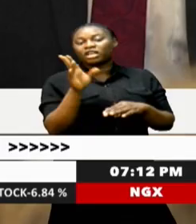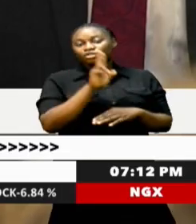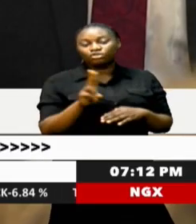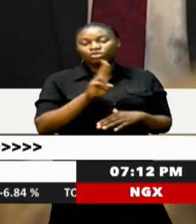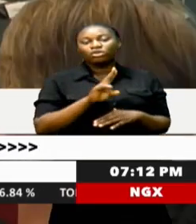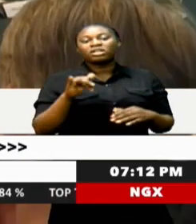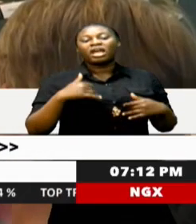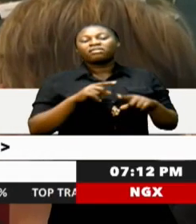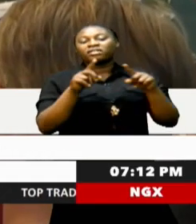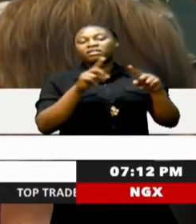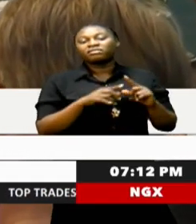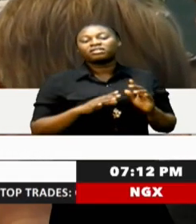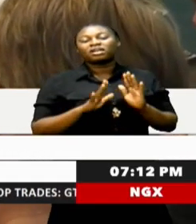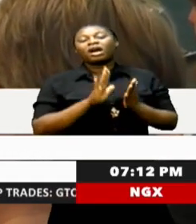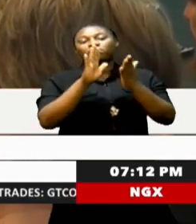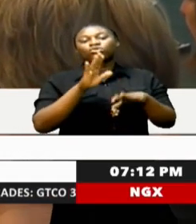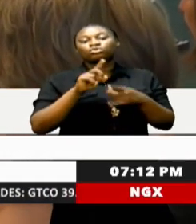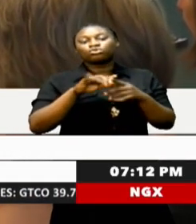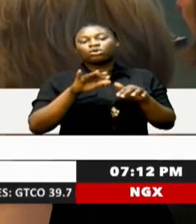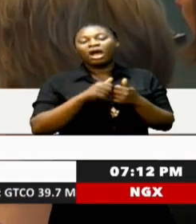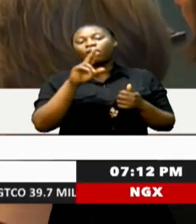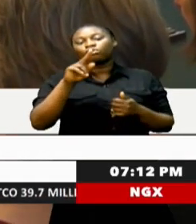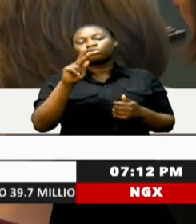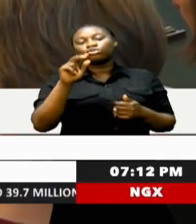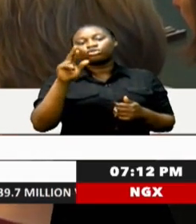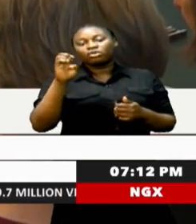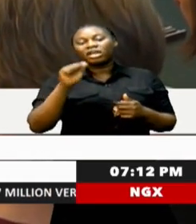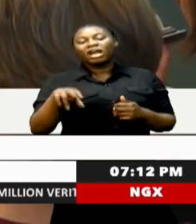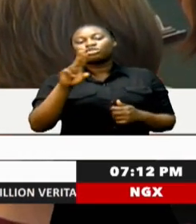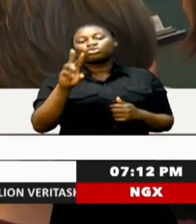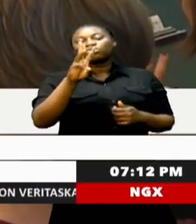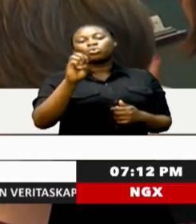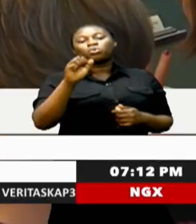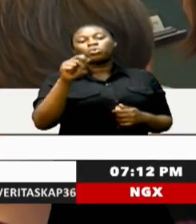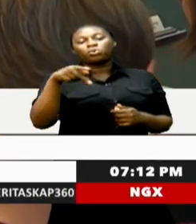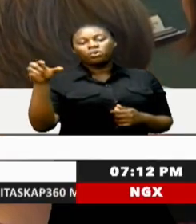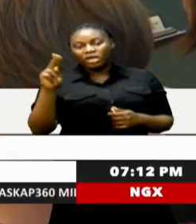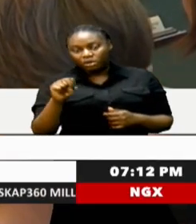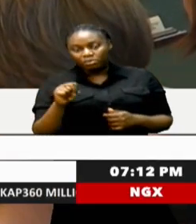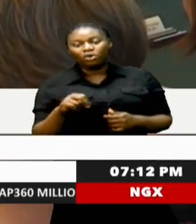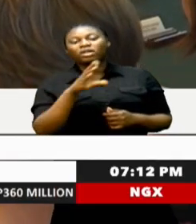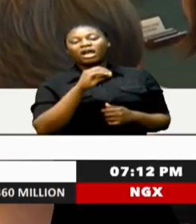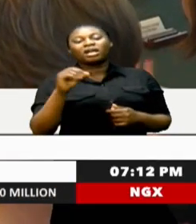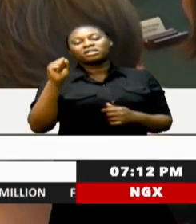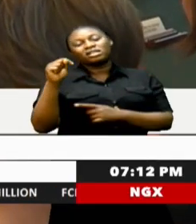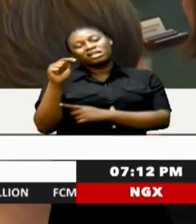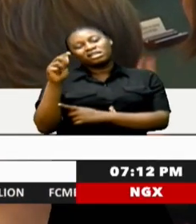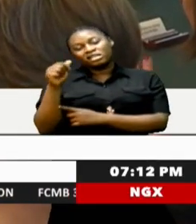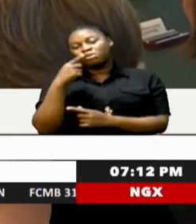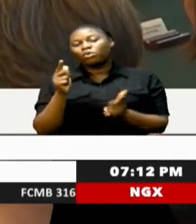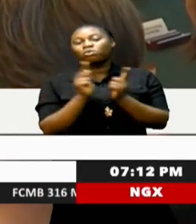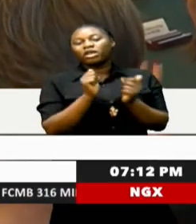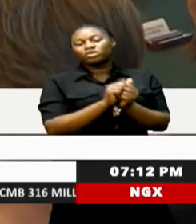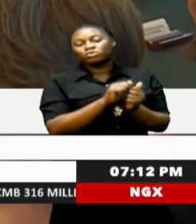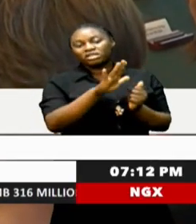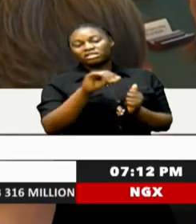different approaches to how Ukraine can use weapons they donate. Starmer, who met Zelensky separately for 35 minutes